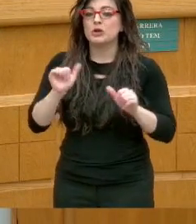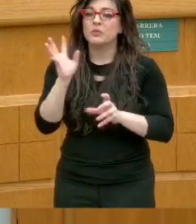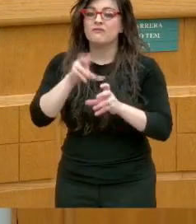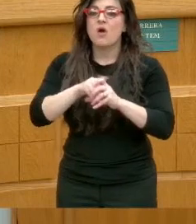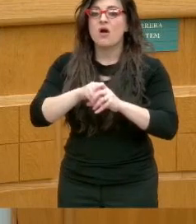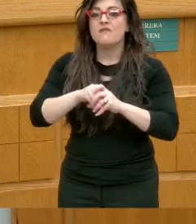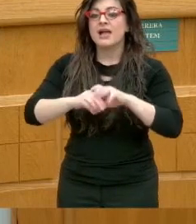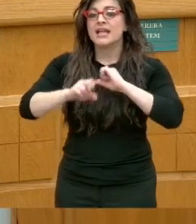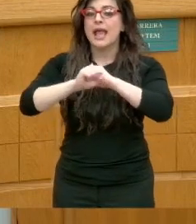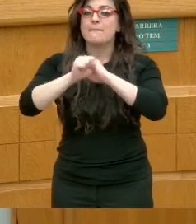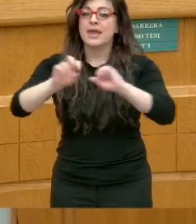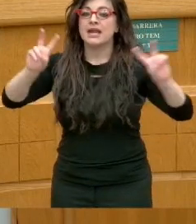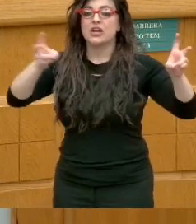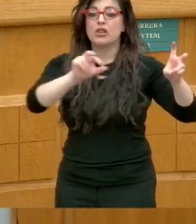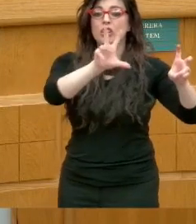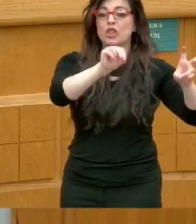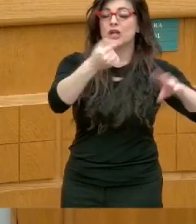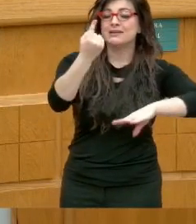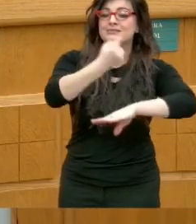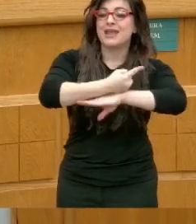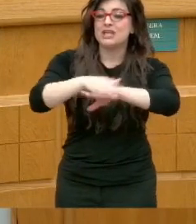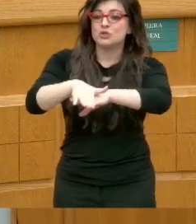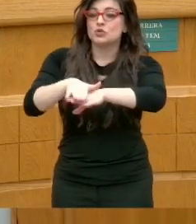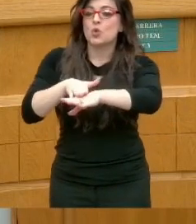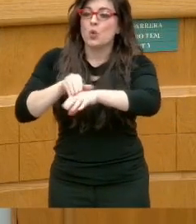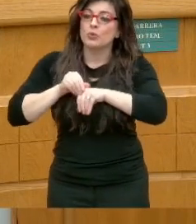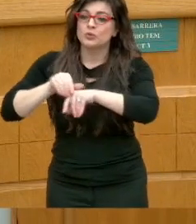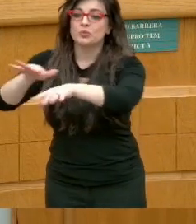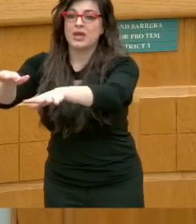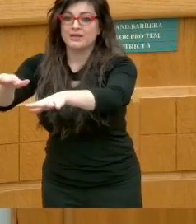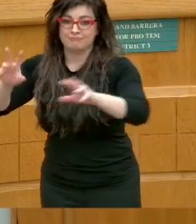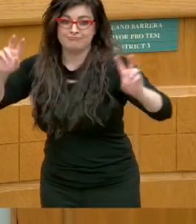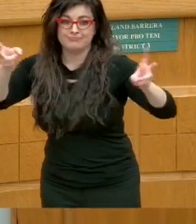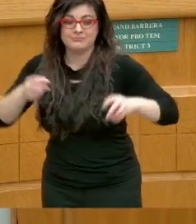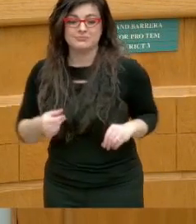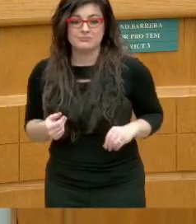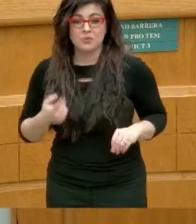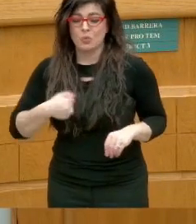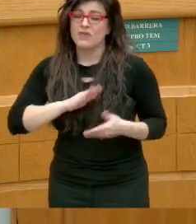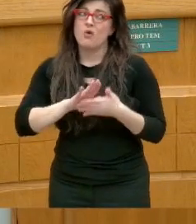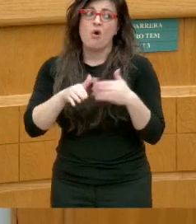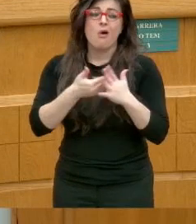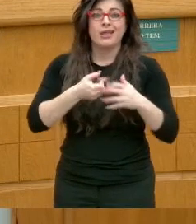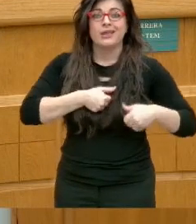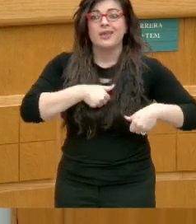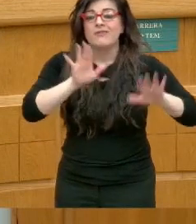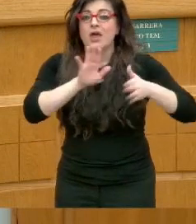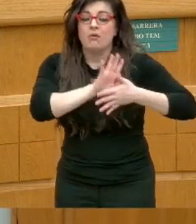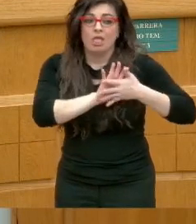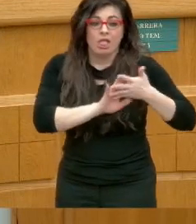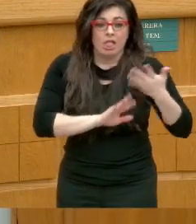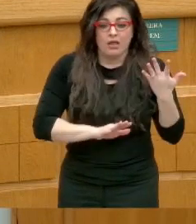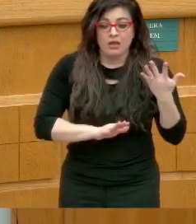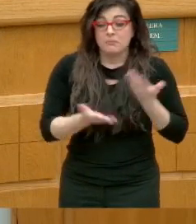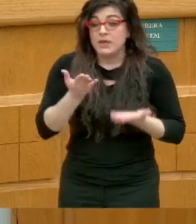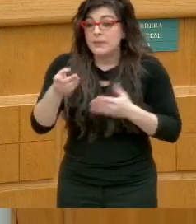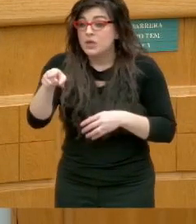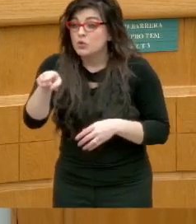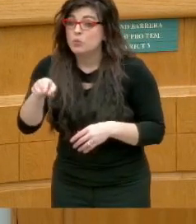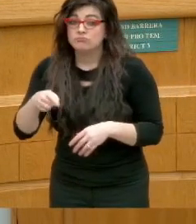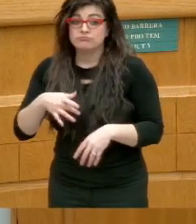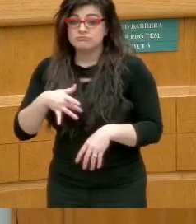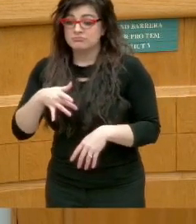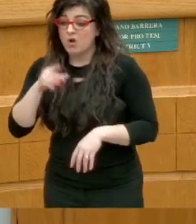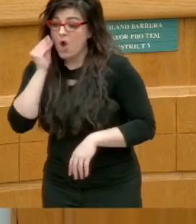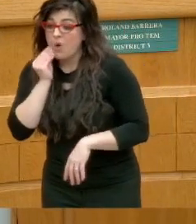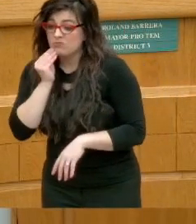Spread. We have all made sacrifices in this time period, and some have found themselves with children at home,